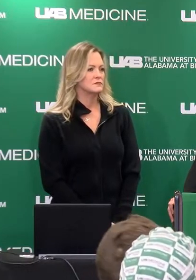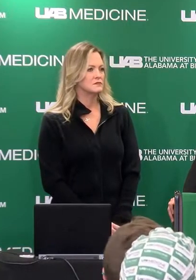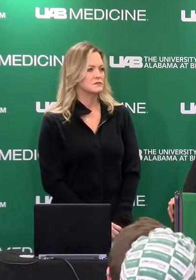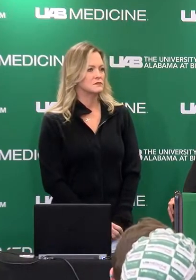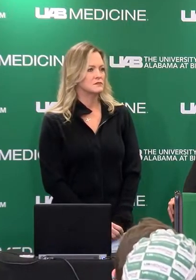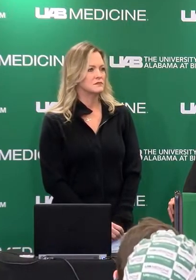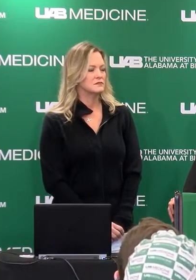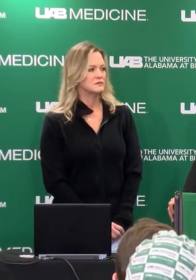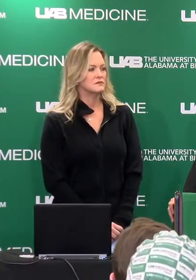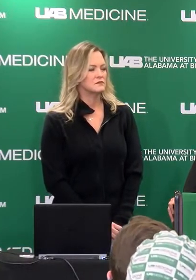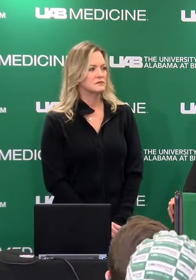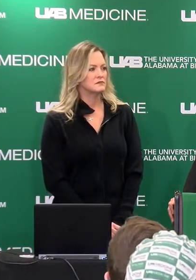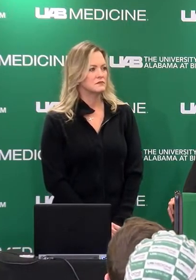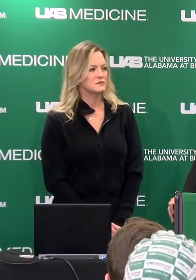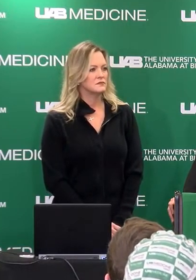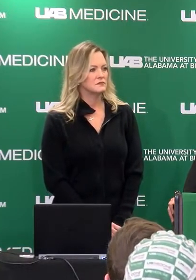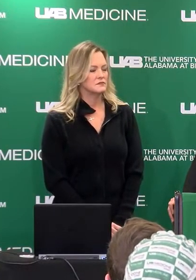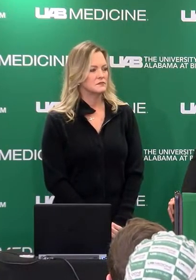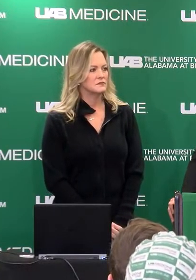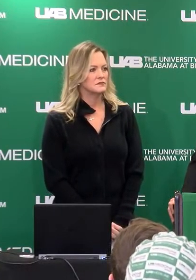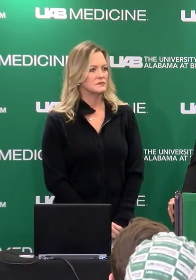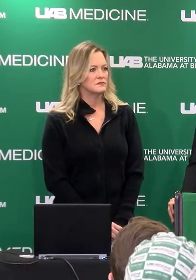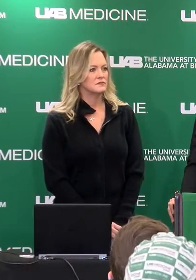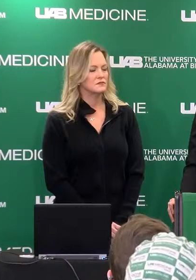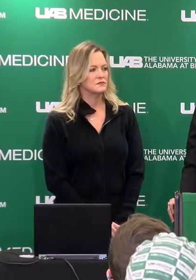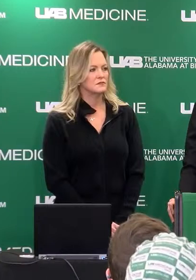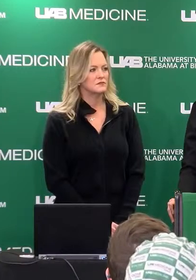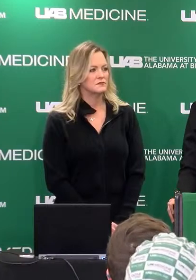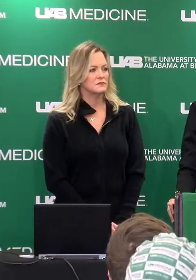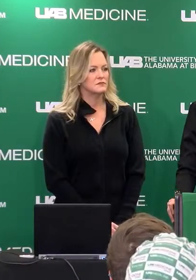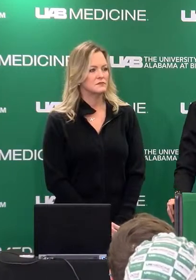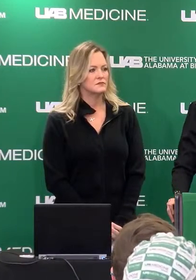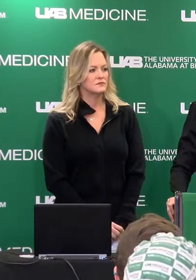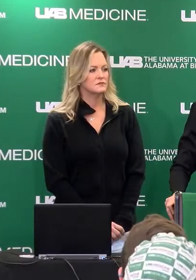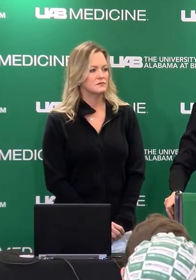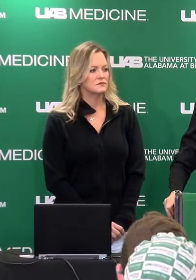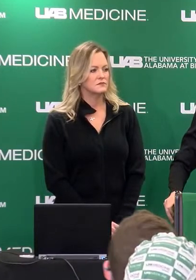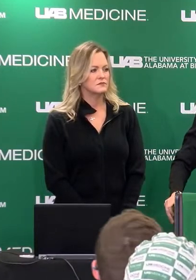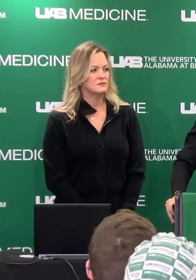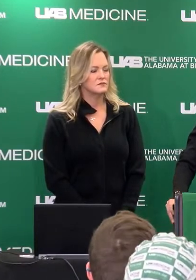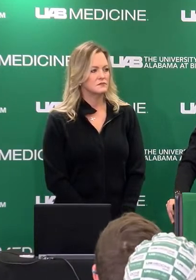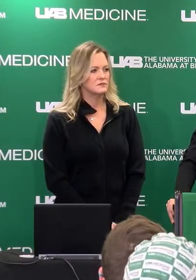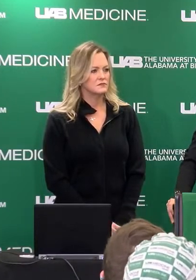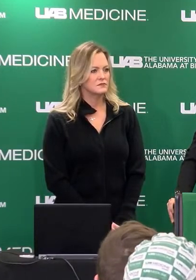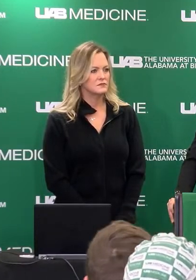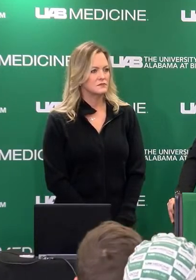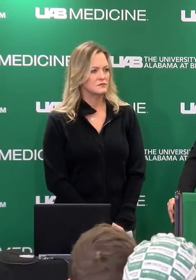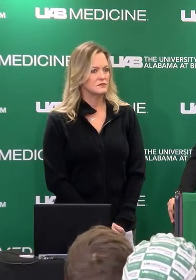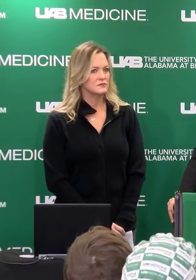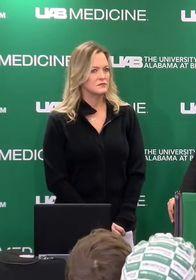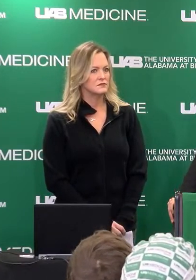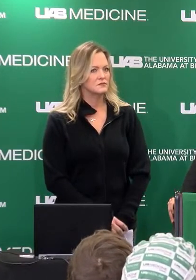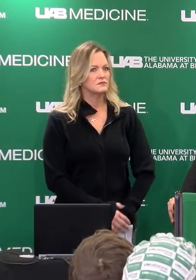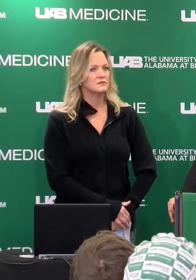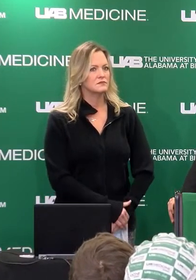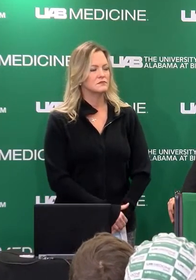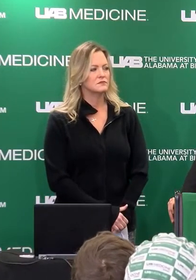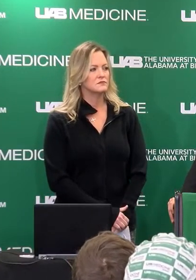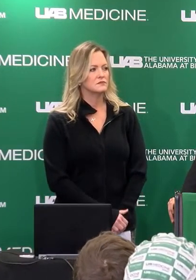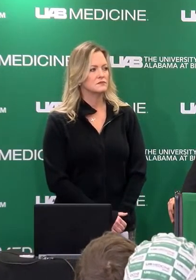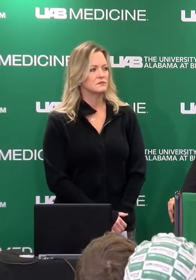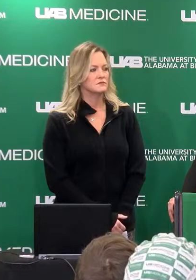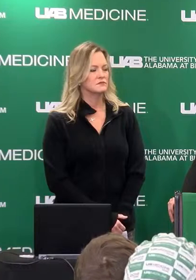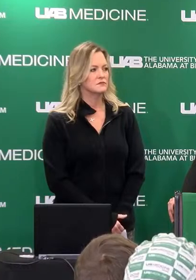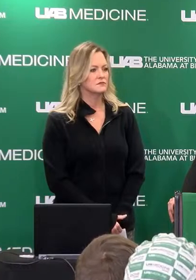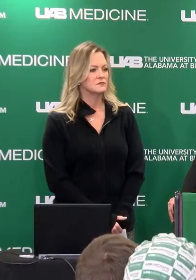which also makes it a first, as all of these data have been critically reviewed by other scientists and experts in the